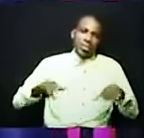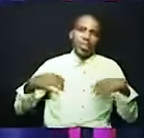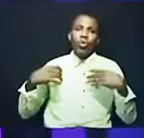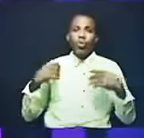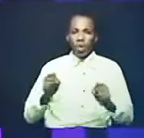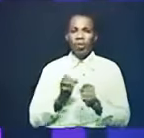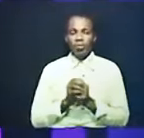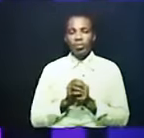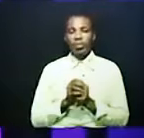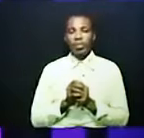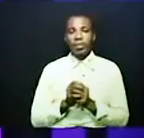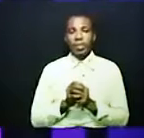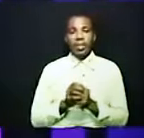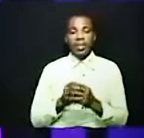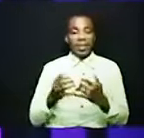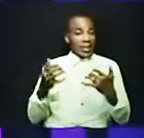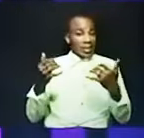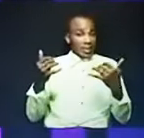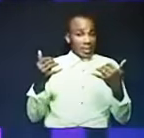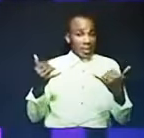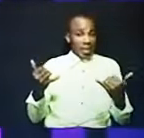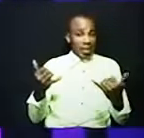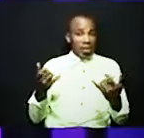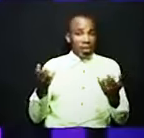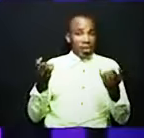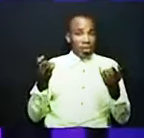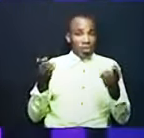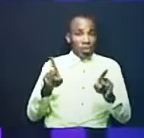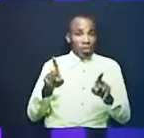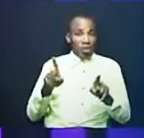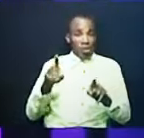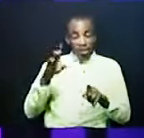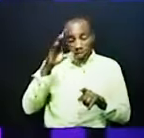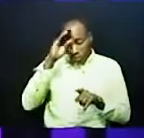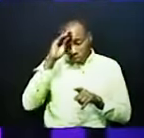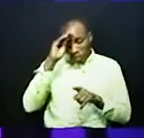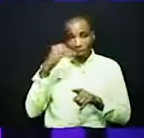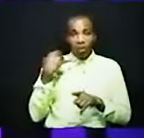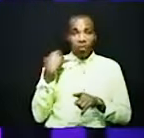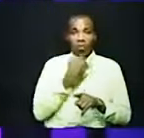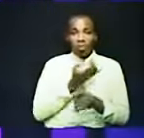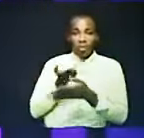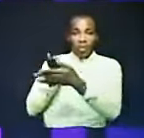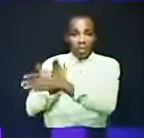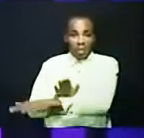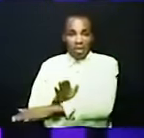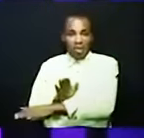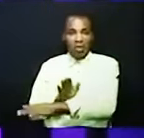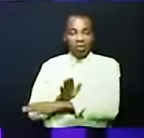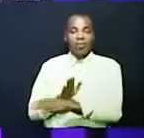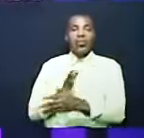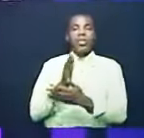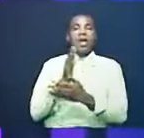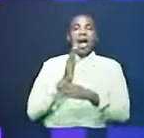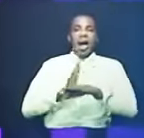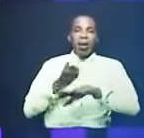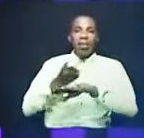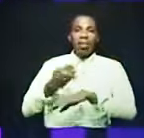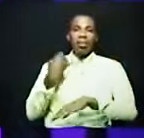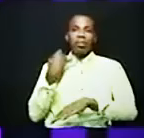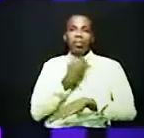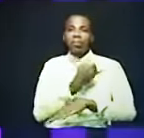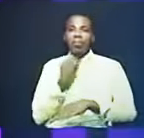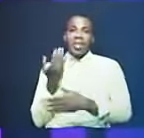age abusian the future descendants. And I want to us when you said last week that 150 years after the man